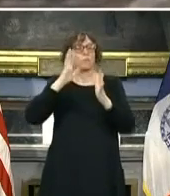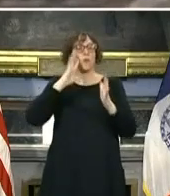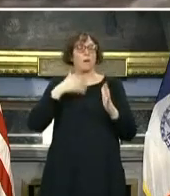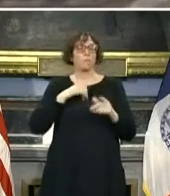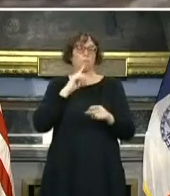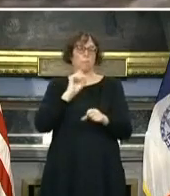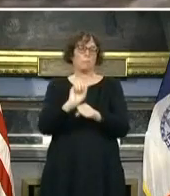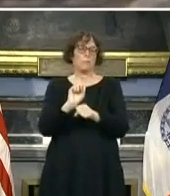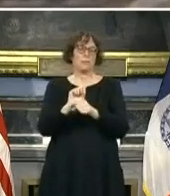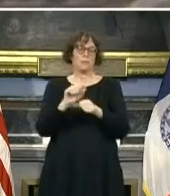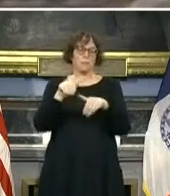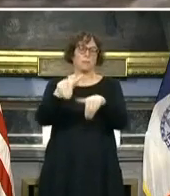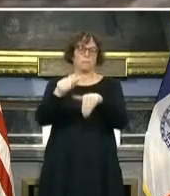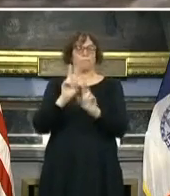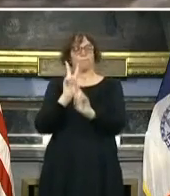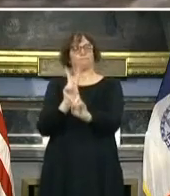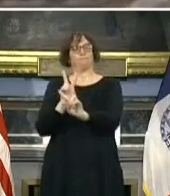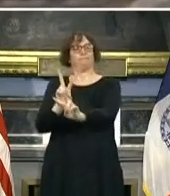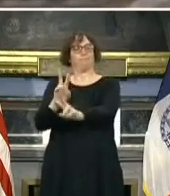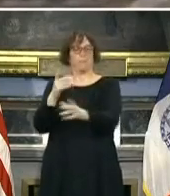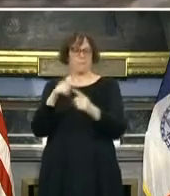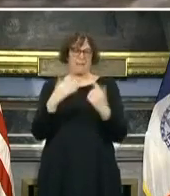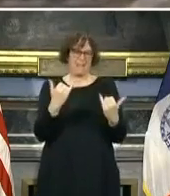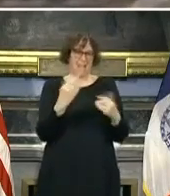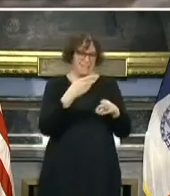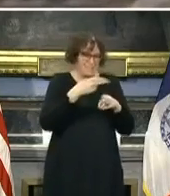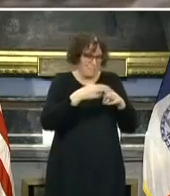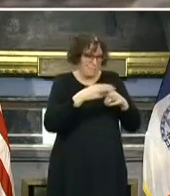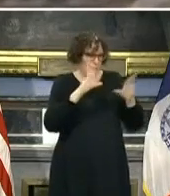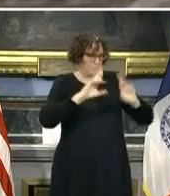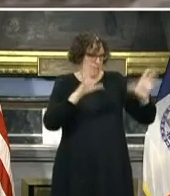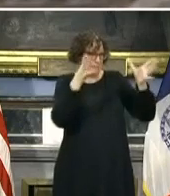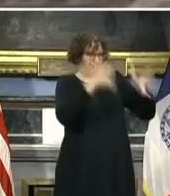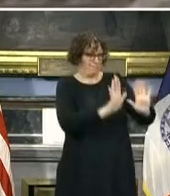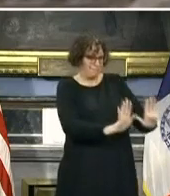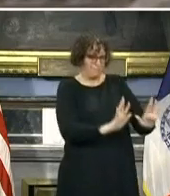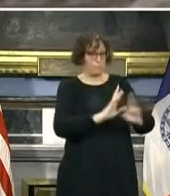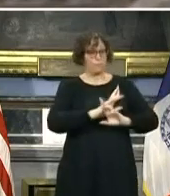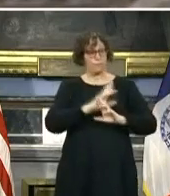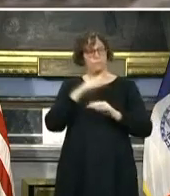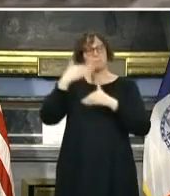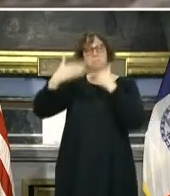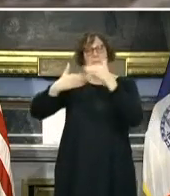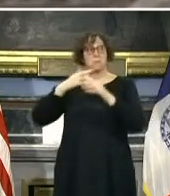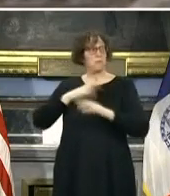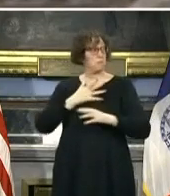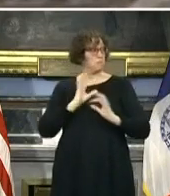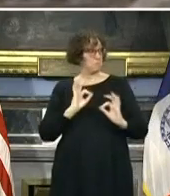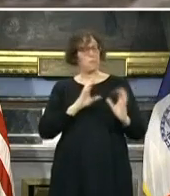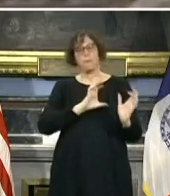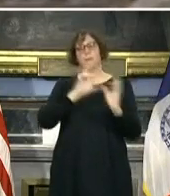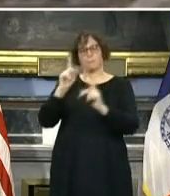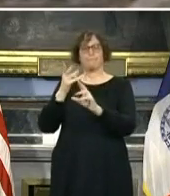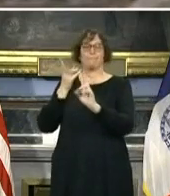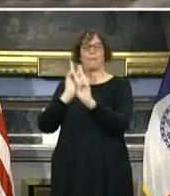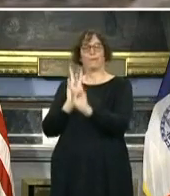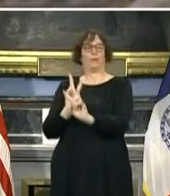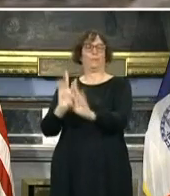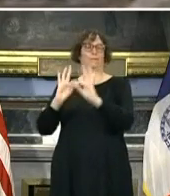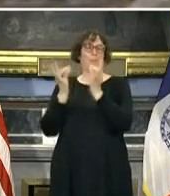Okay, here we go. Nonprofits with frontline workers have been struggling to keep their low-wage workers on the front lines in residential